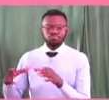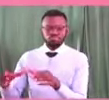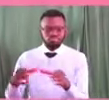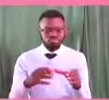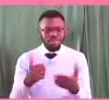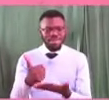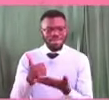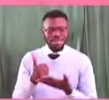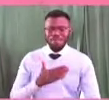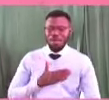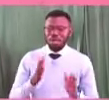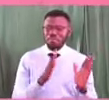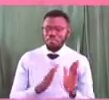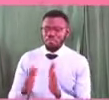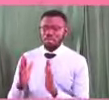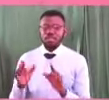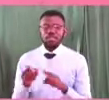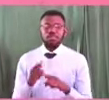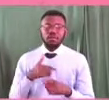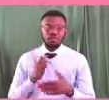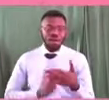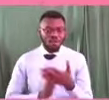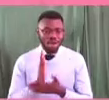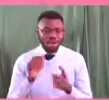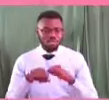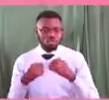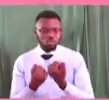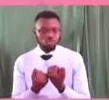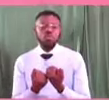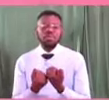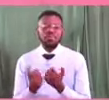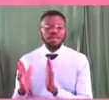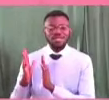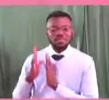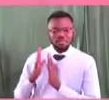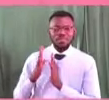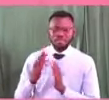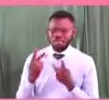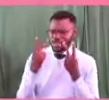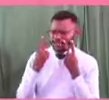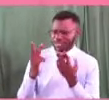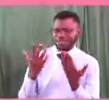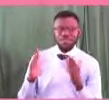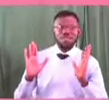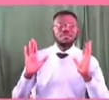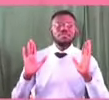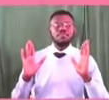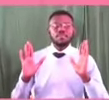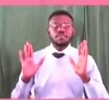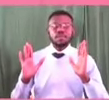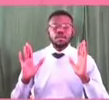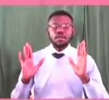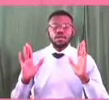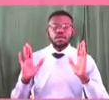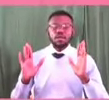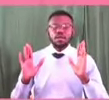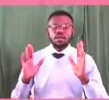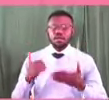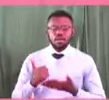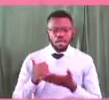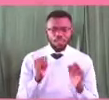plan. The right to social security, as already observed, forms the bedrock of the